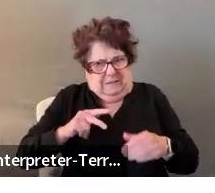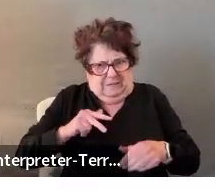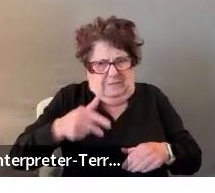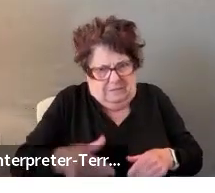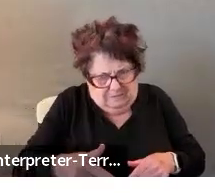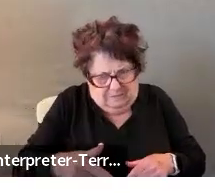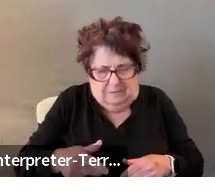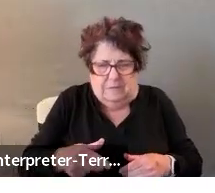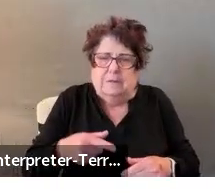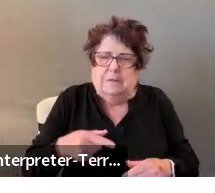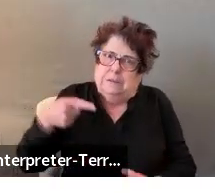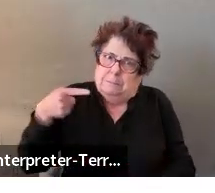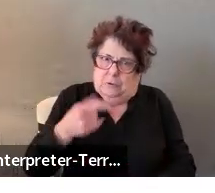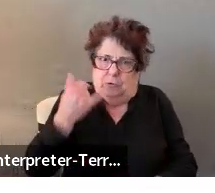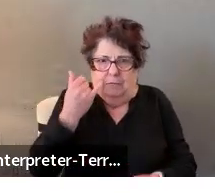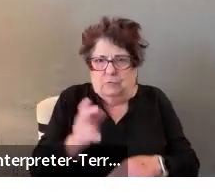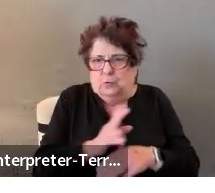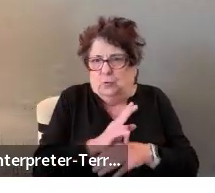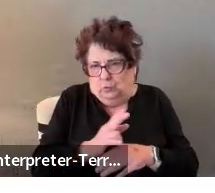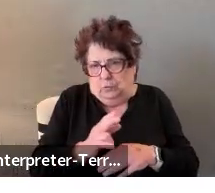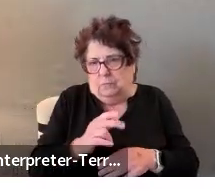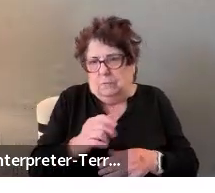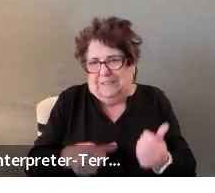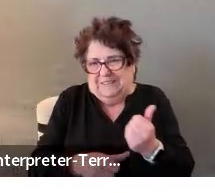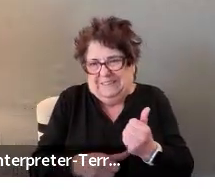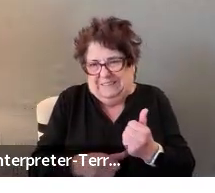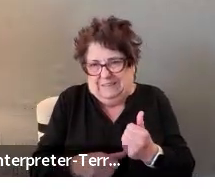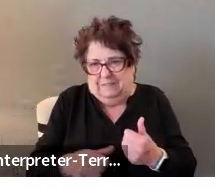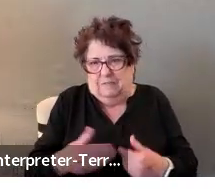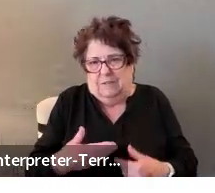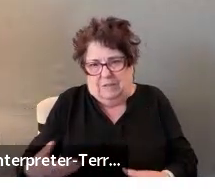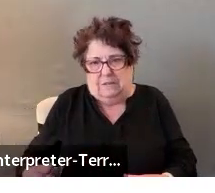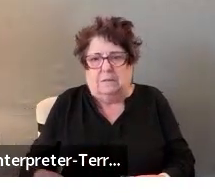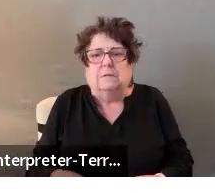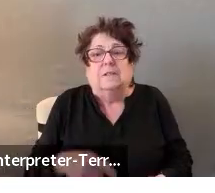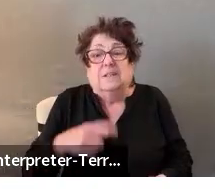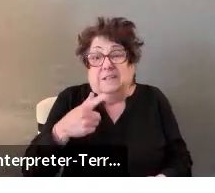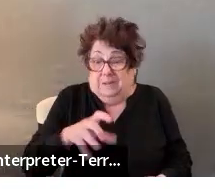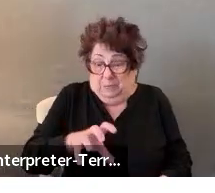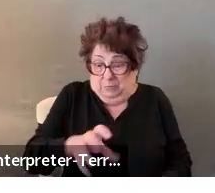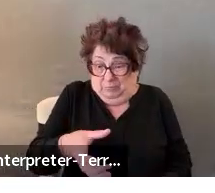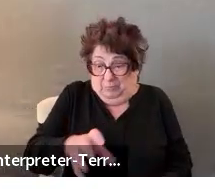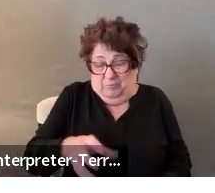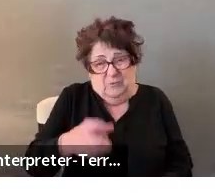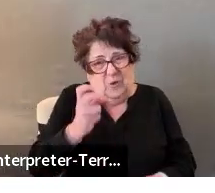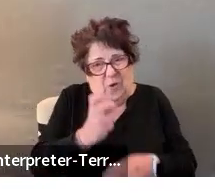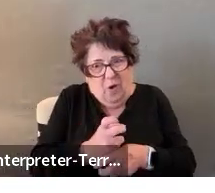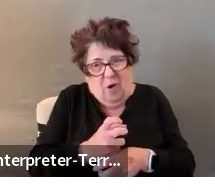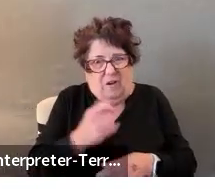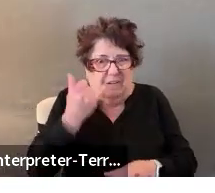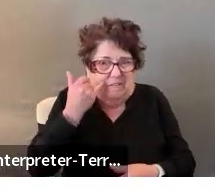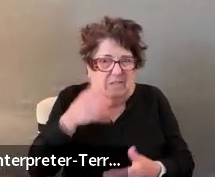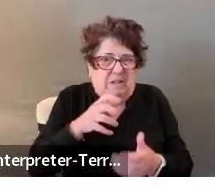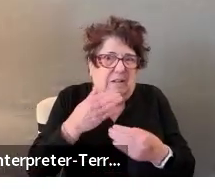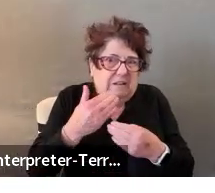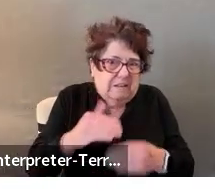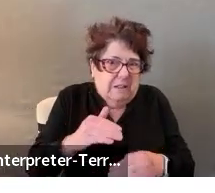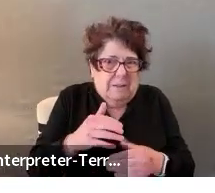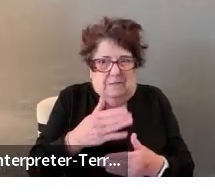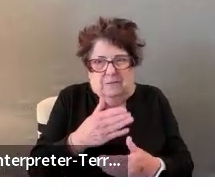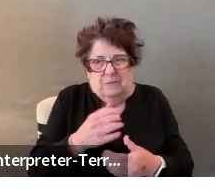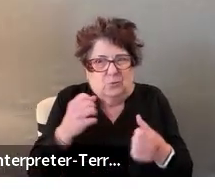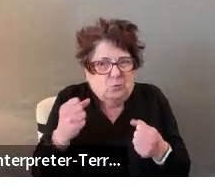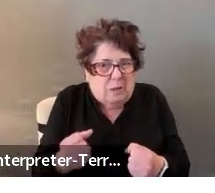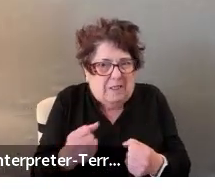assistive devices. And round doorknobs are hard to grasp for persons with limited hand strength.